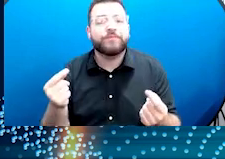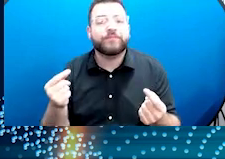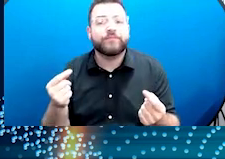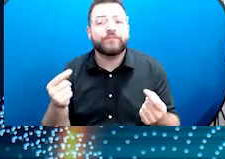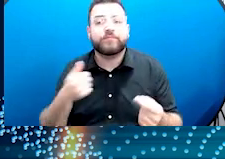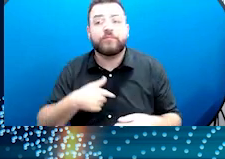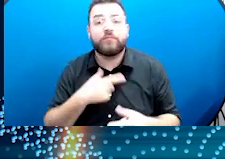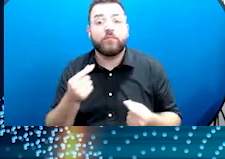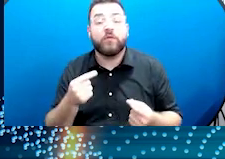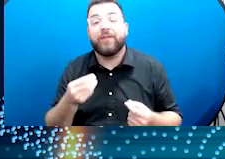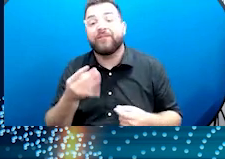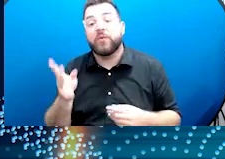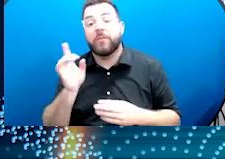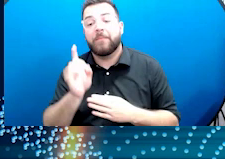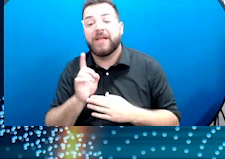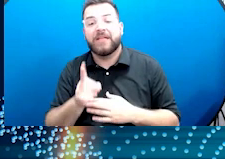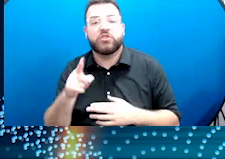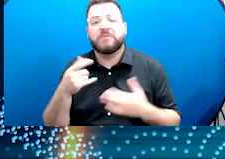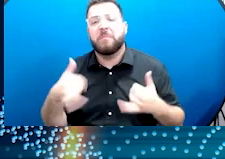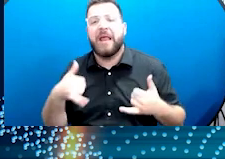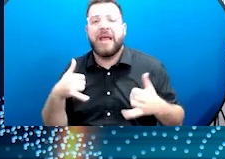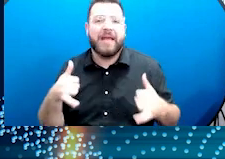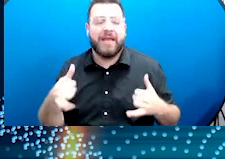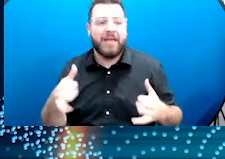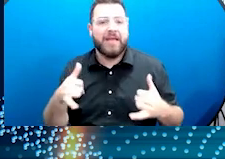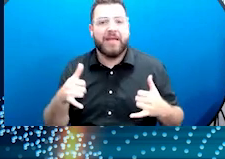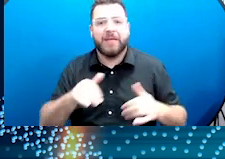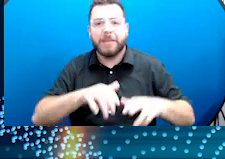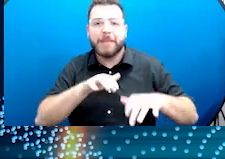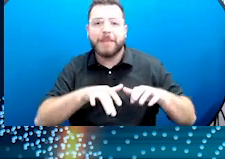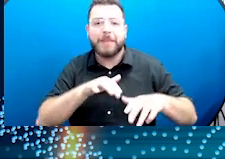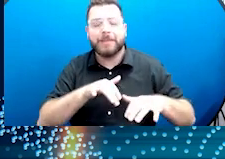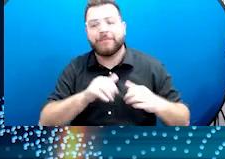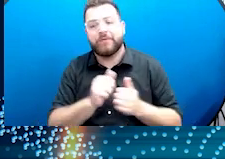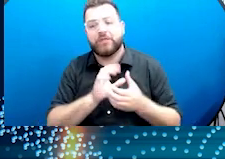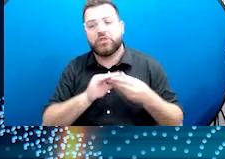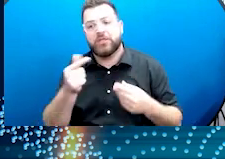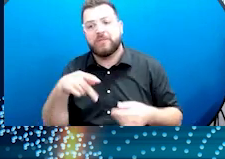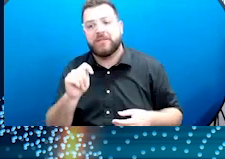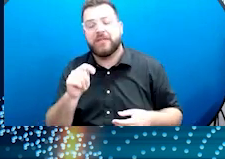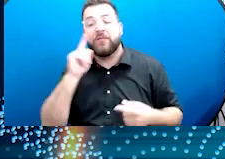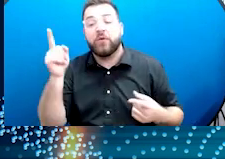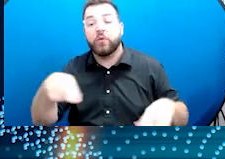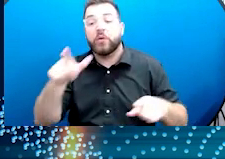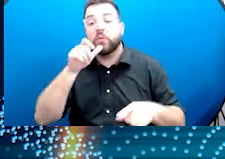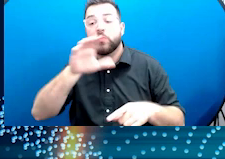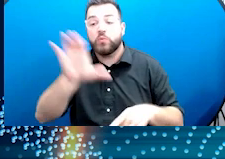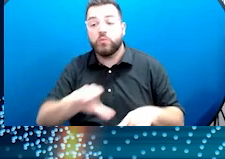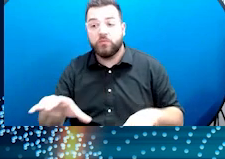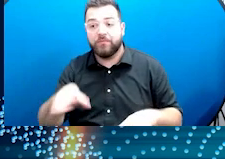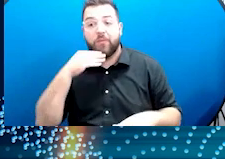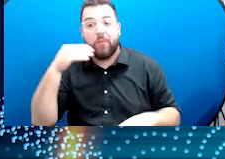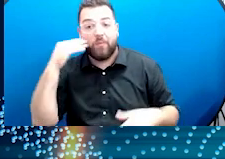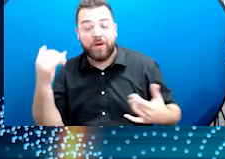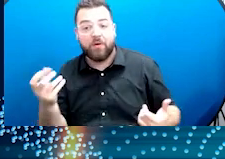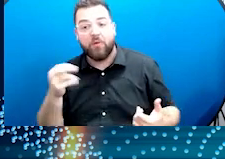couple minutes and just kind of play around a little bit. For those of you who are at home,